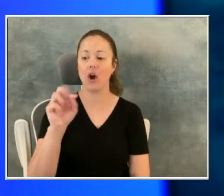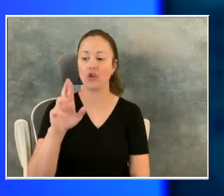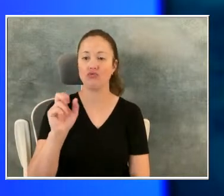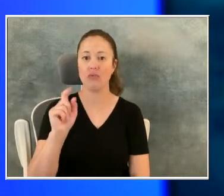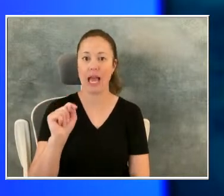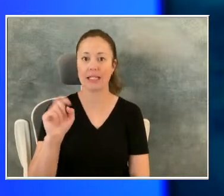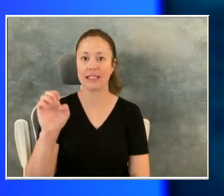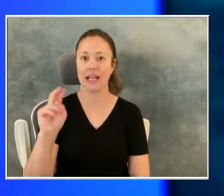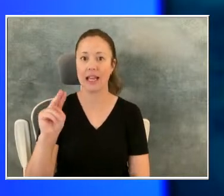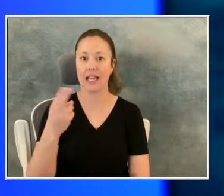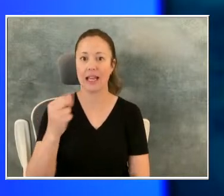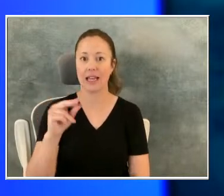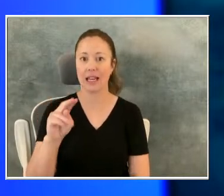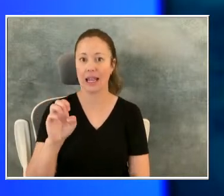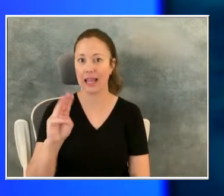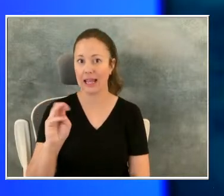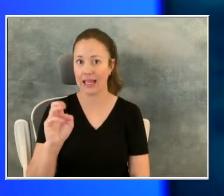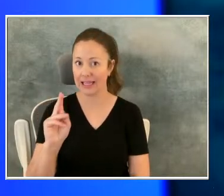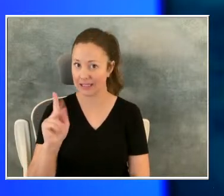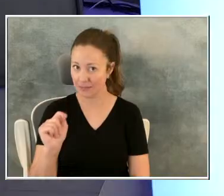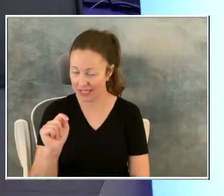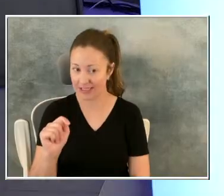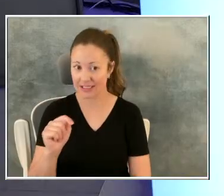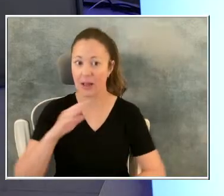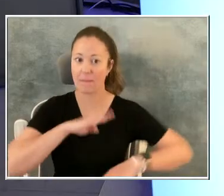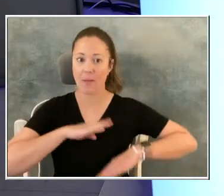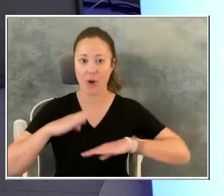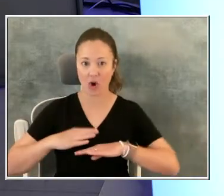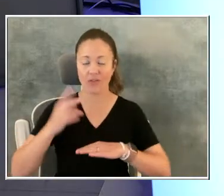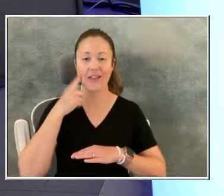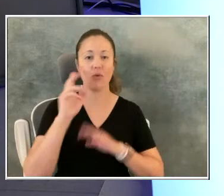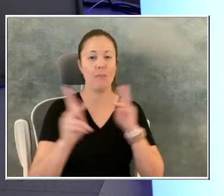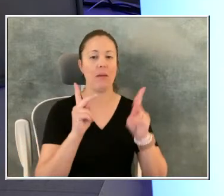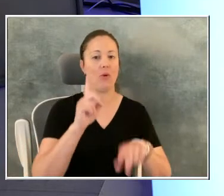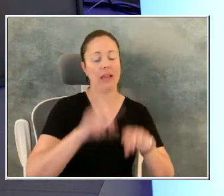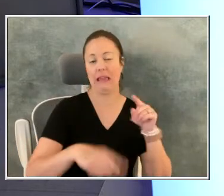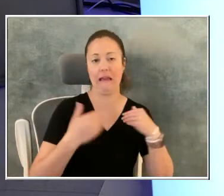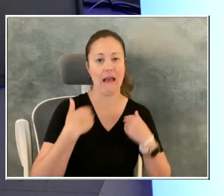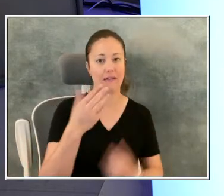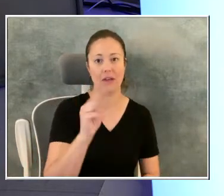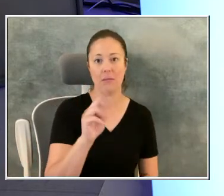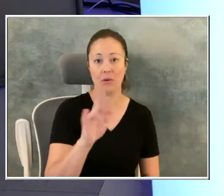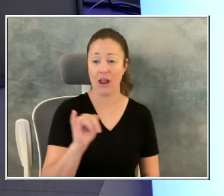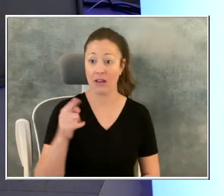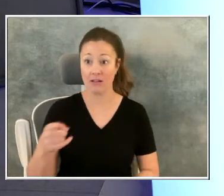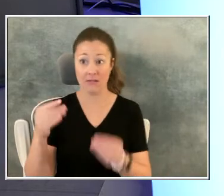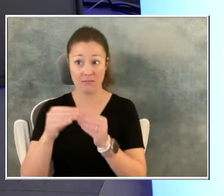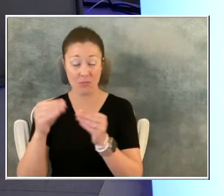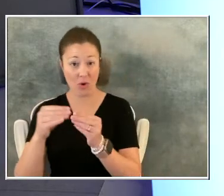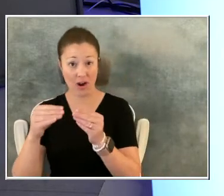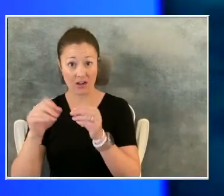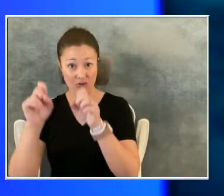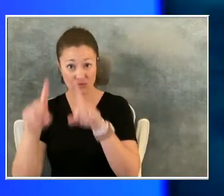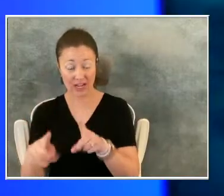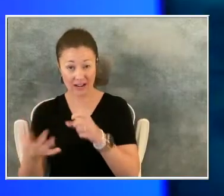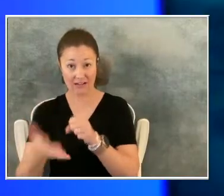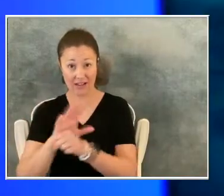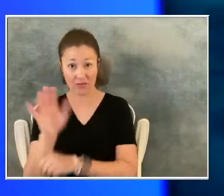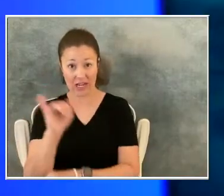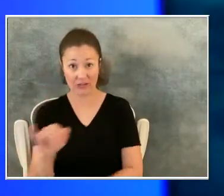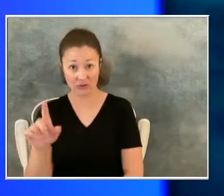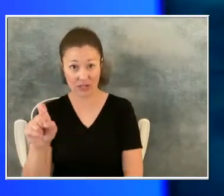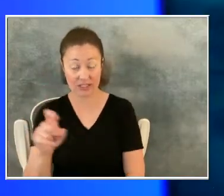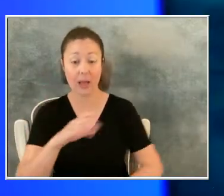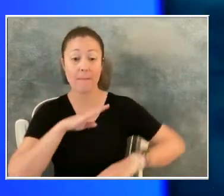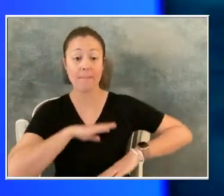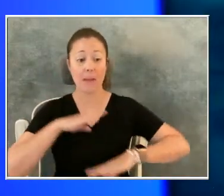who are not able to undergo breast MRI. So are these screenings, these further screenings, are they covered by insurance? So mammogram screenings are covered